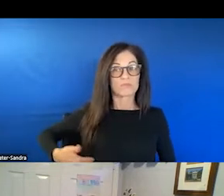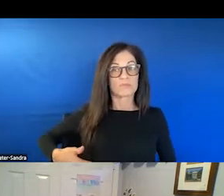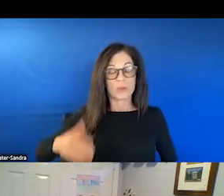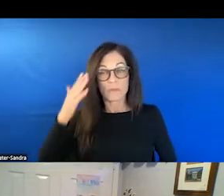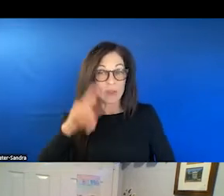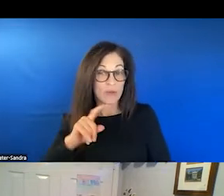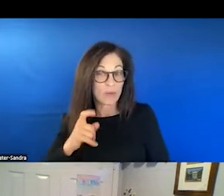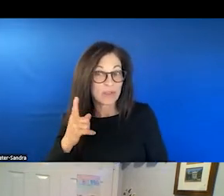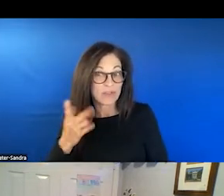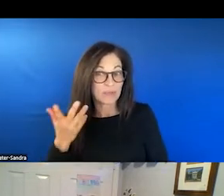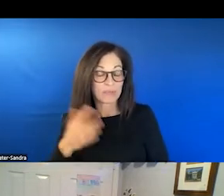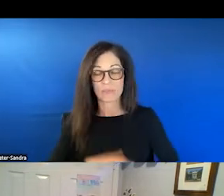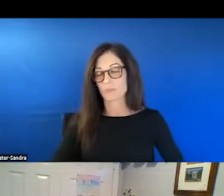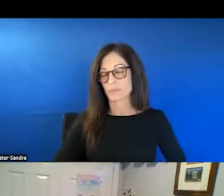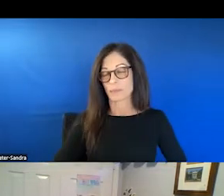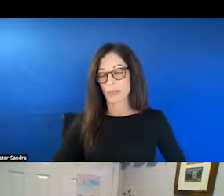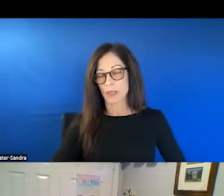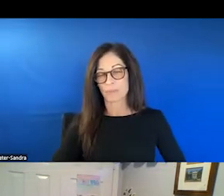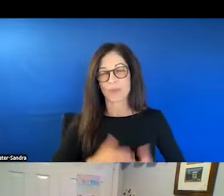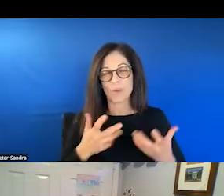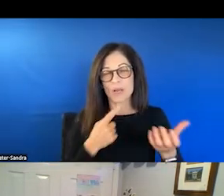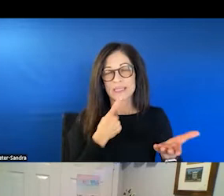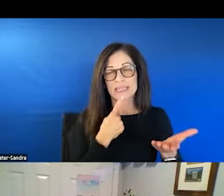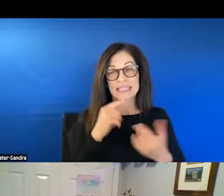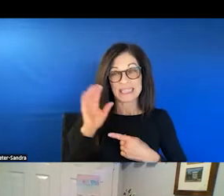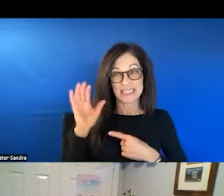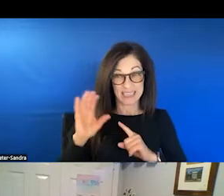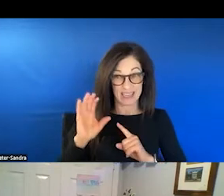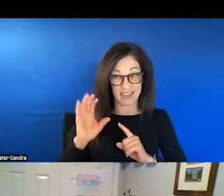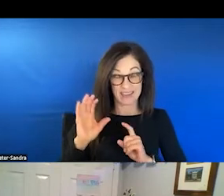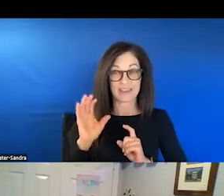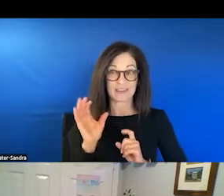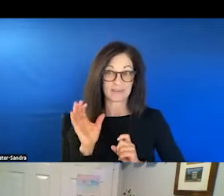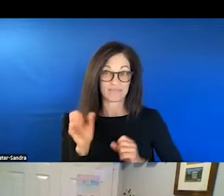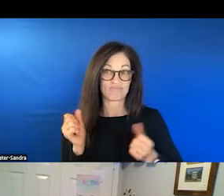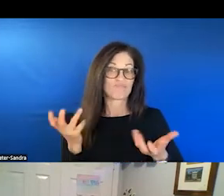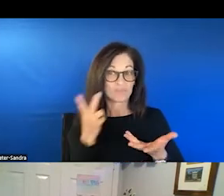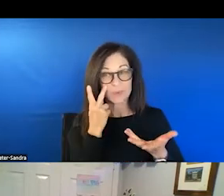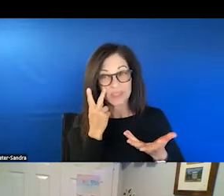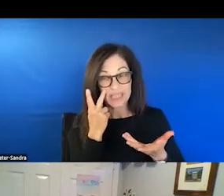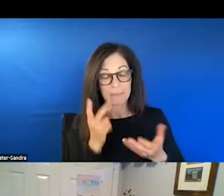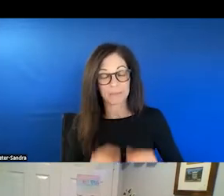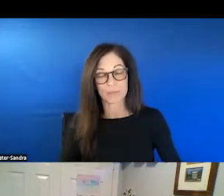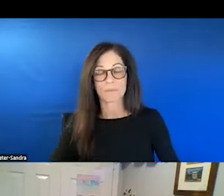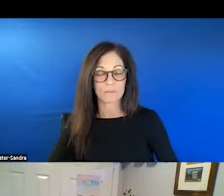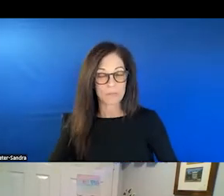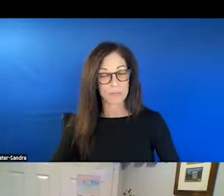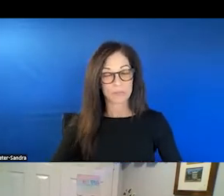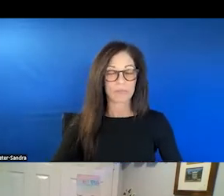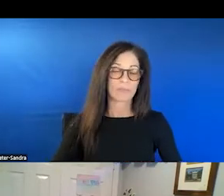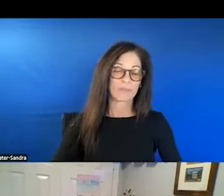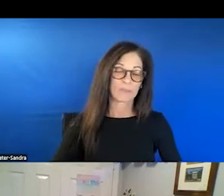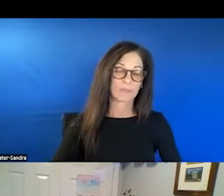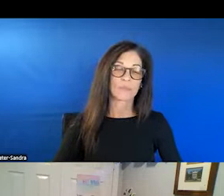I'm leaning toward C, so we'll see. We'll see what the